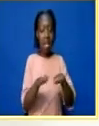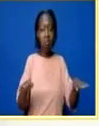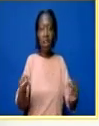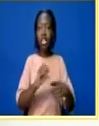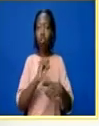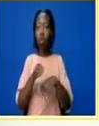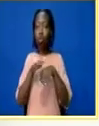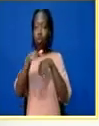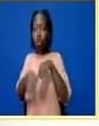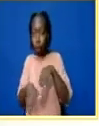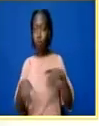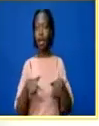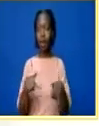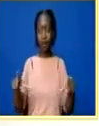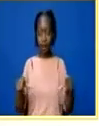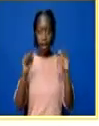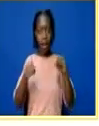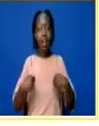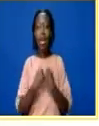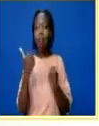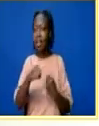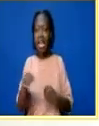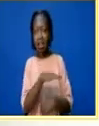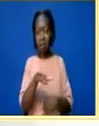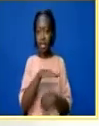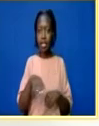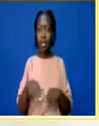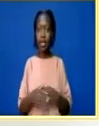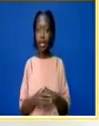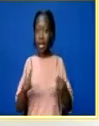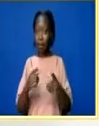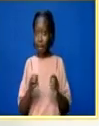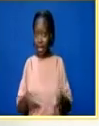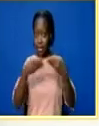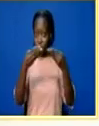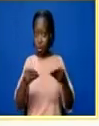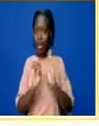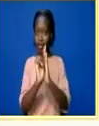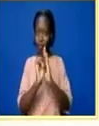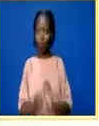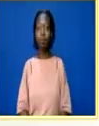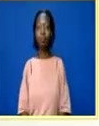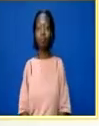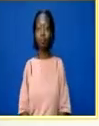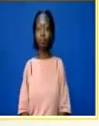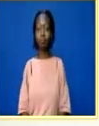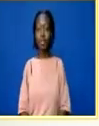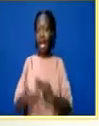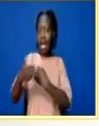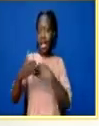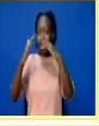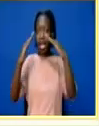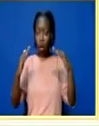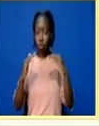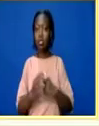a sloppy land. Okay. So it can happen anywhere. Mm-hmm. Let me give you a clue. Mm. Next to the house, due